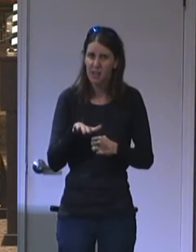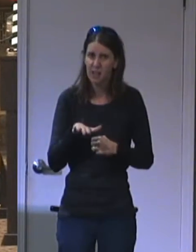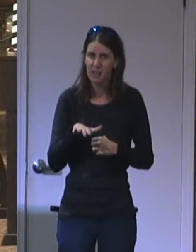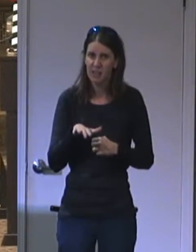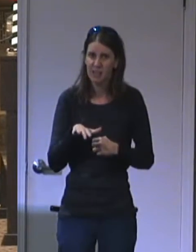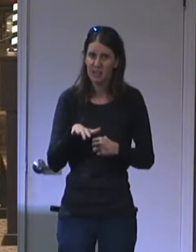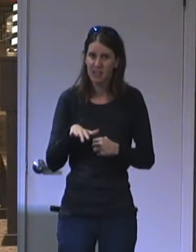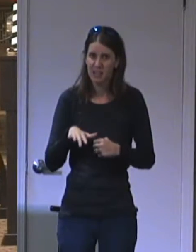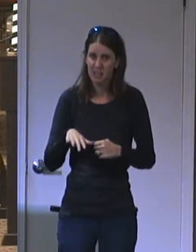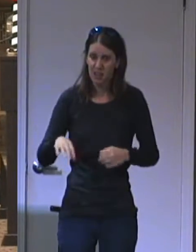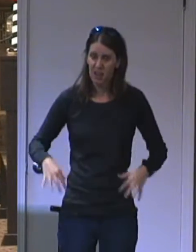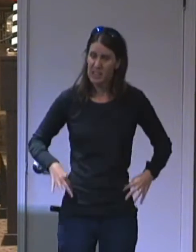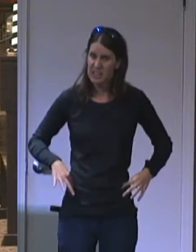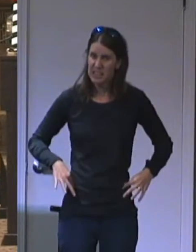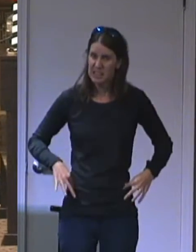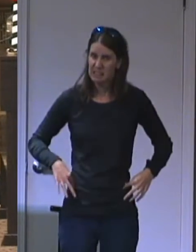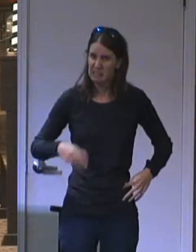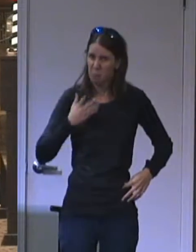I mean, she wet herself.